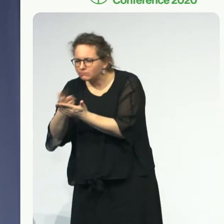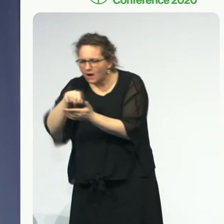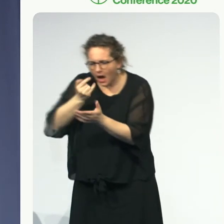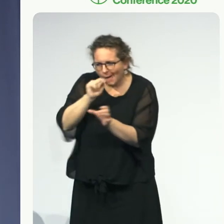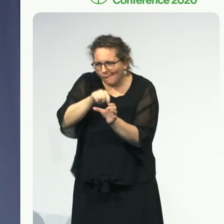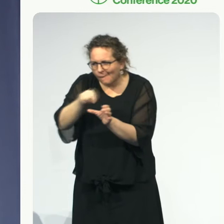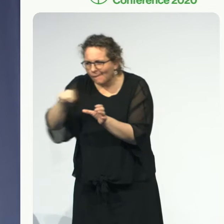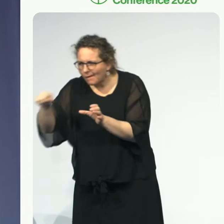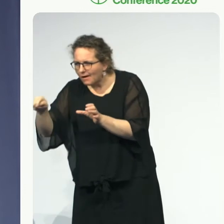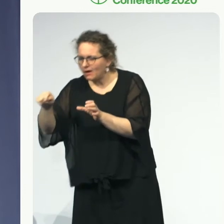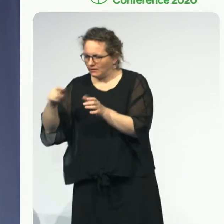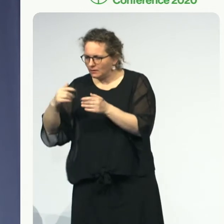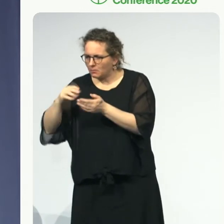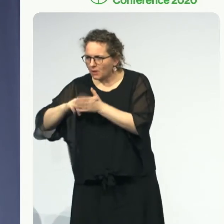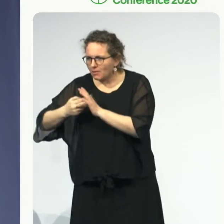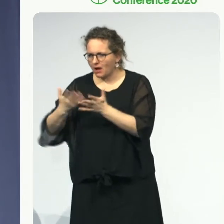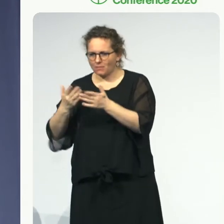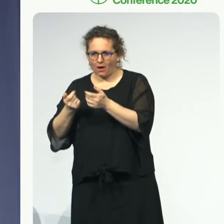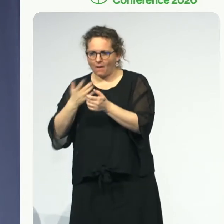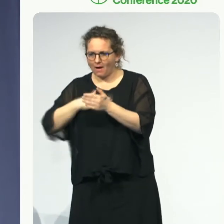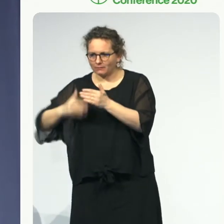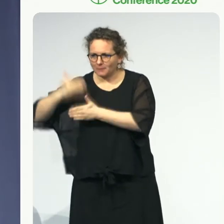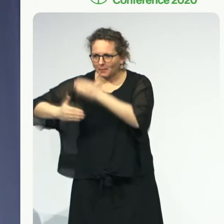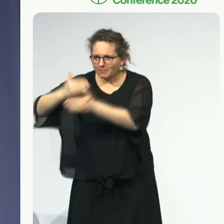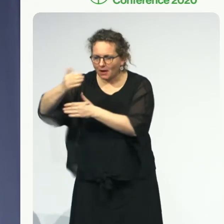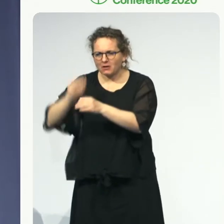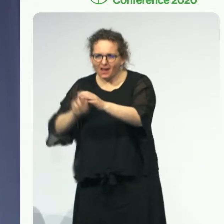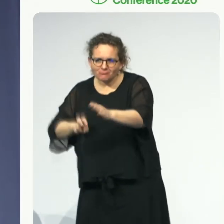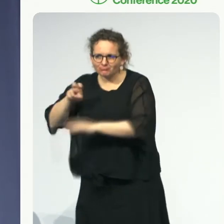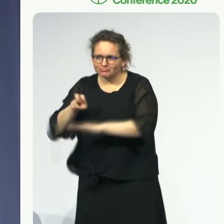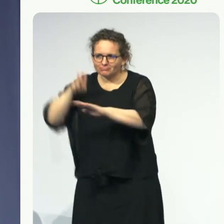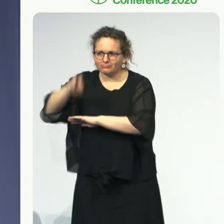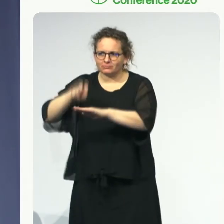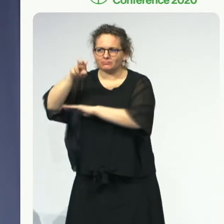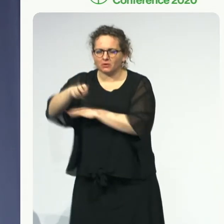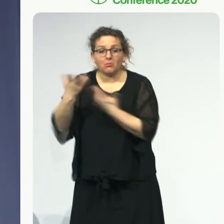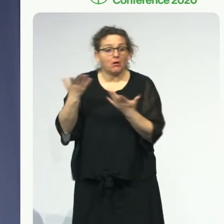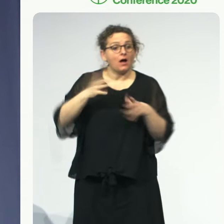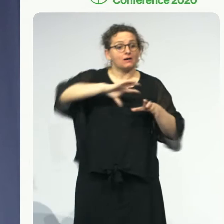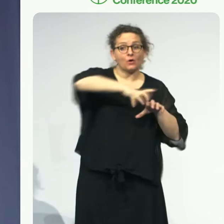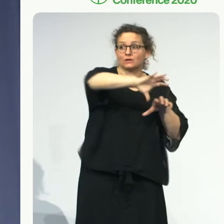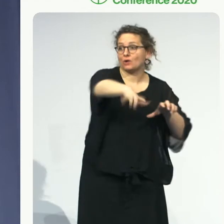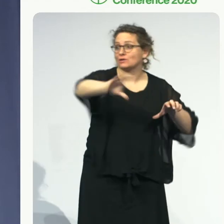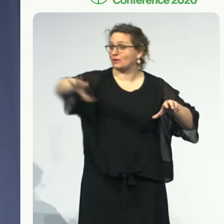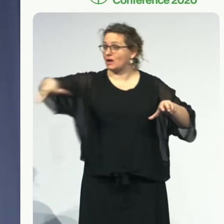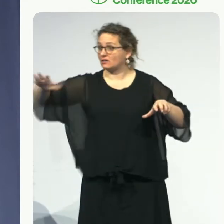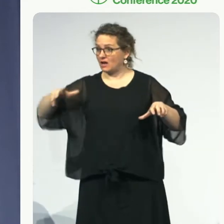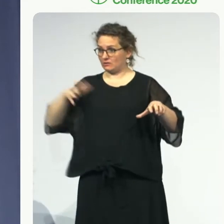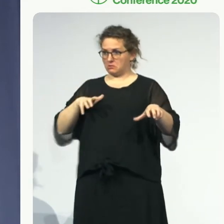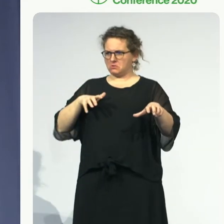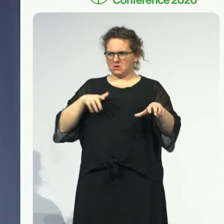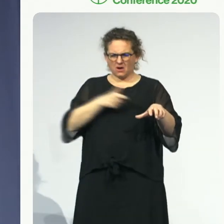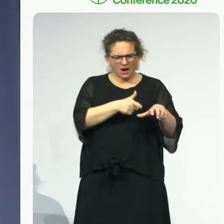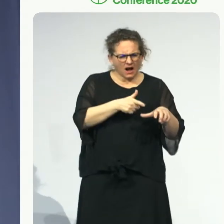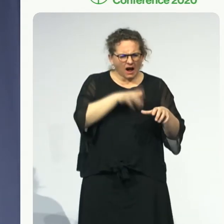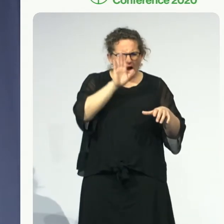places that have been working in other places for a long time but have made mistakes. I think these